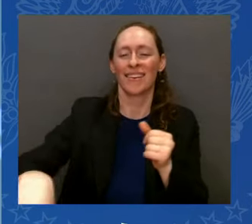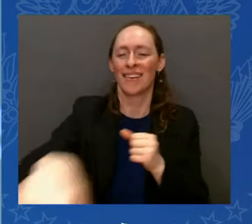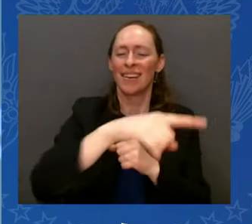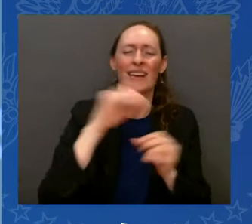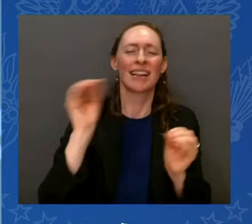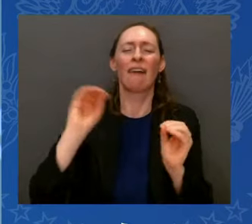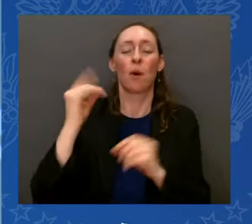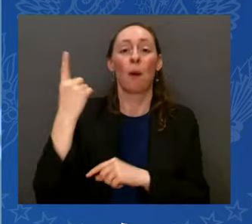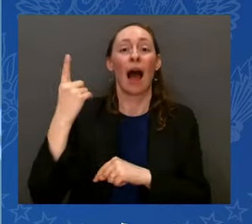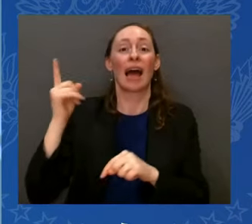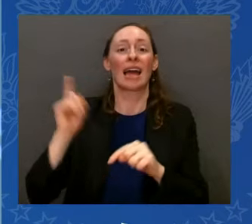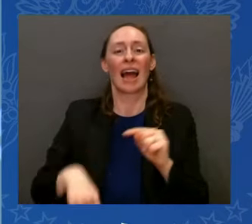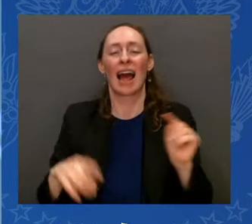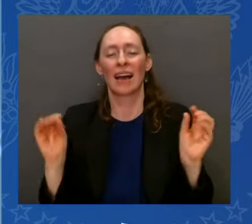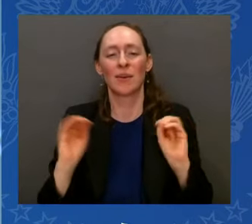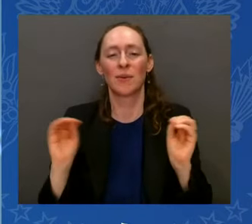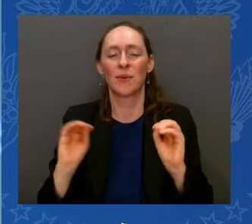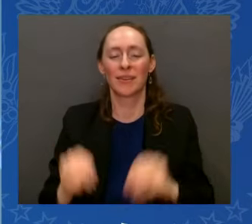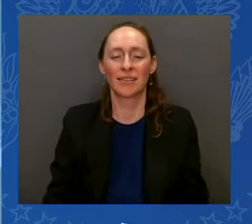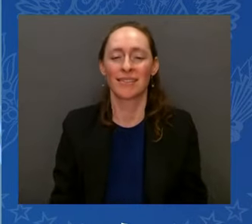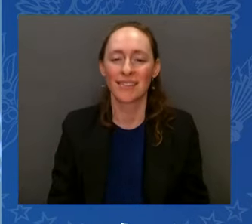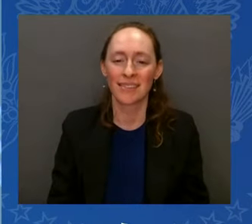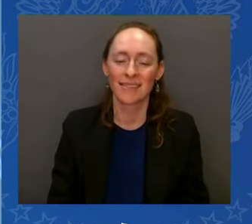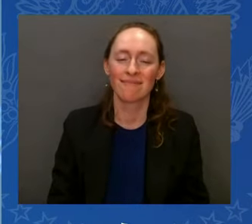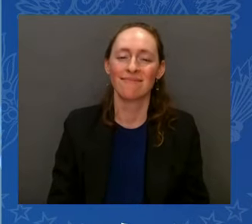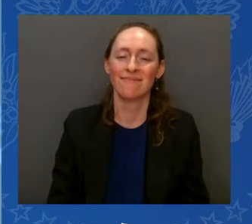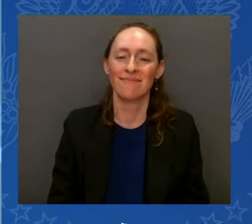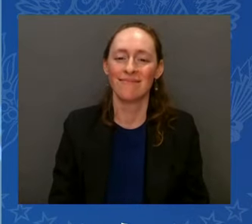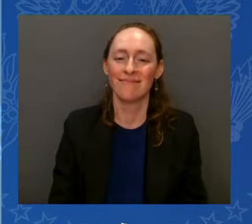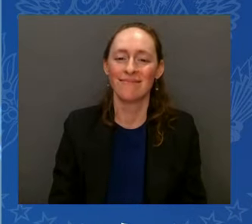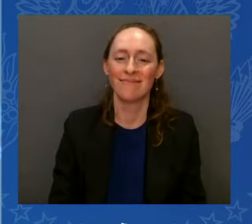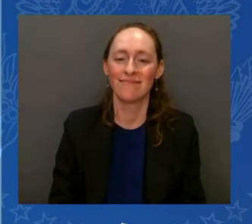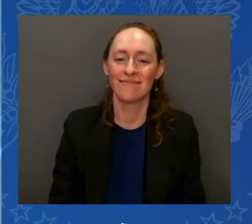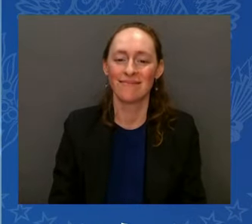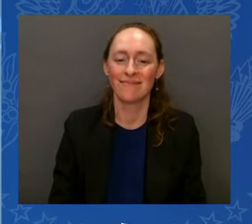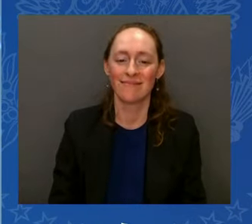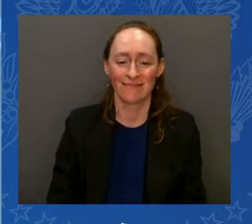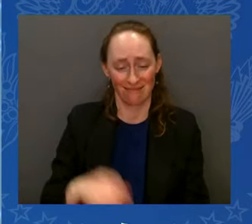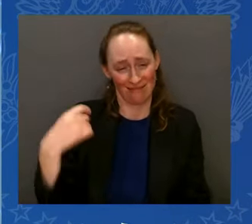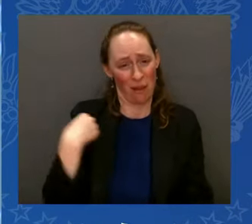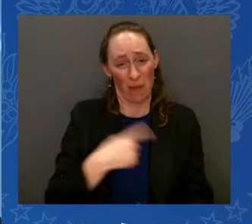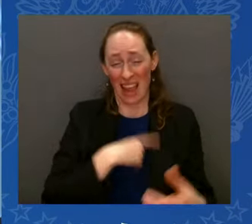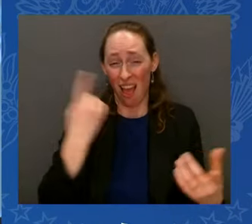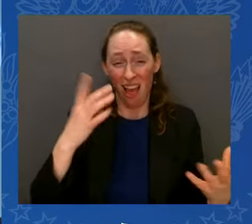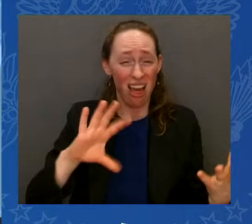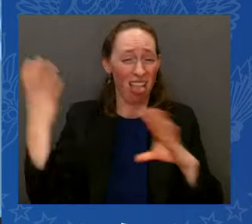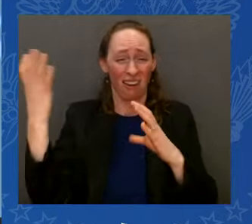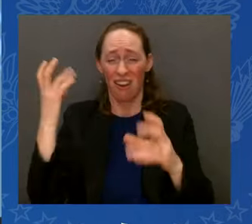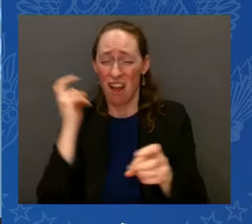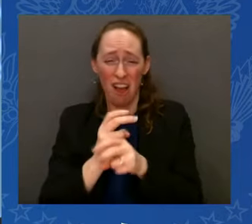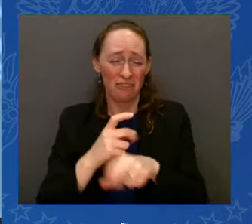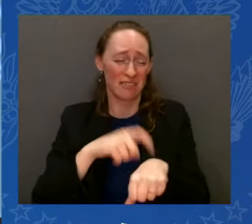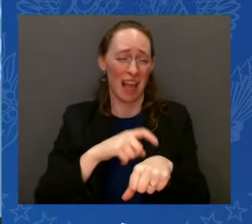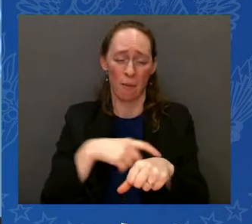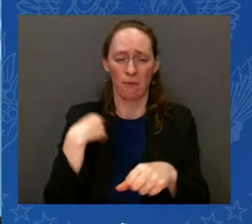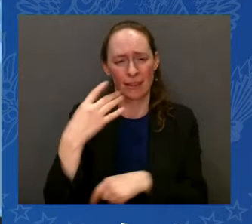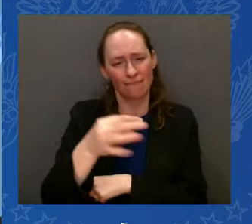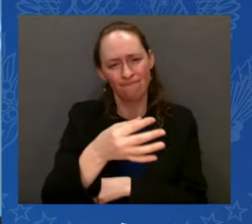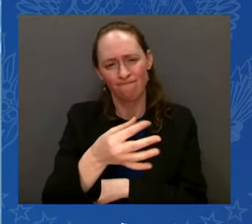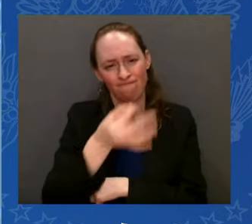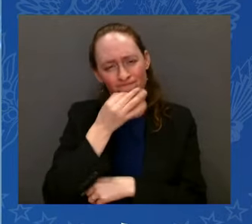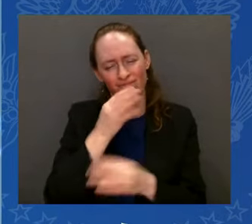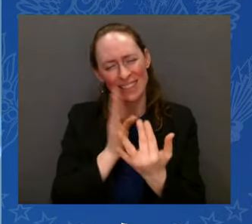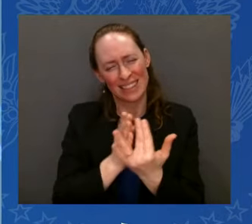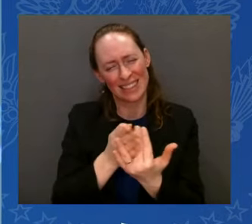every crisis we've ever met stronger than we went into it. The only nation that's ever done that. We're the only nation